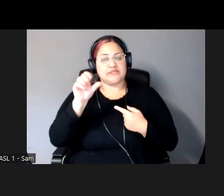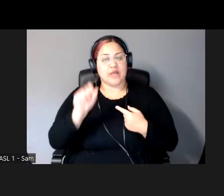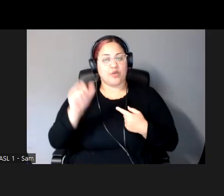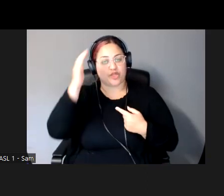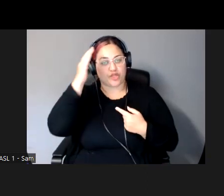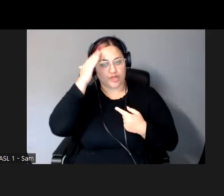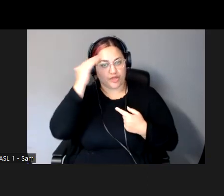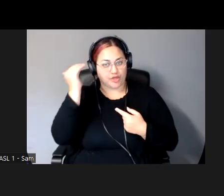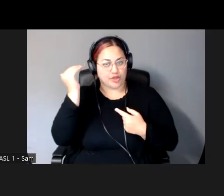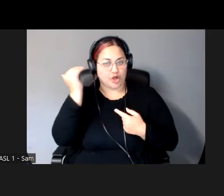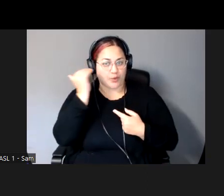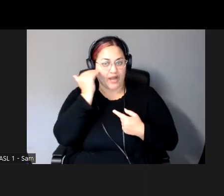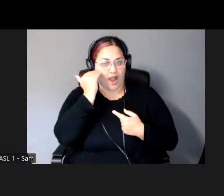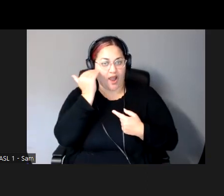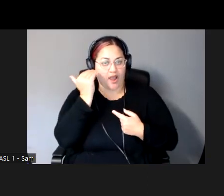in August, and